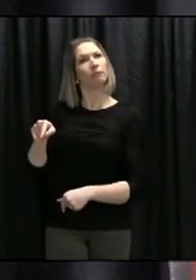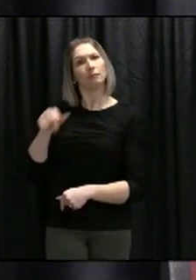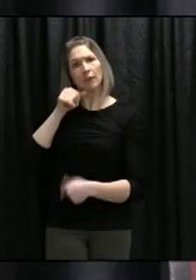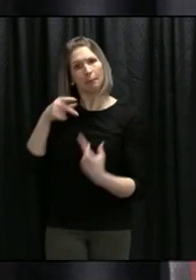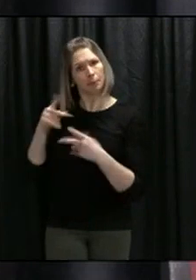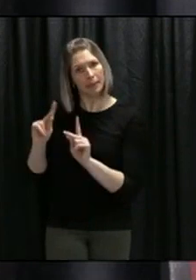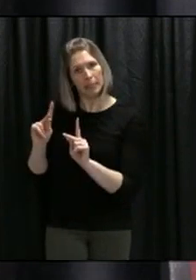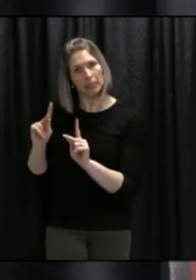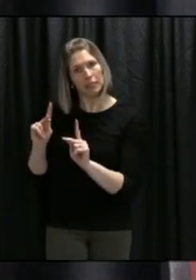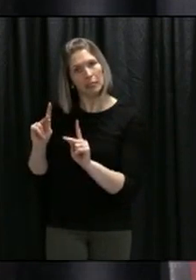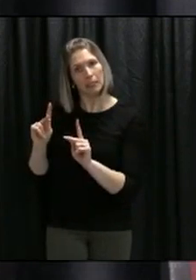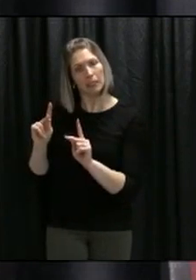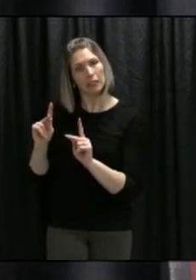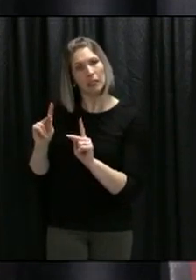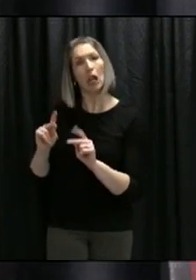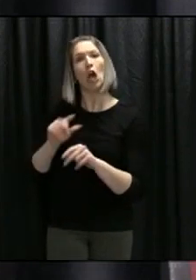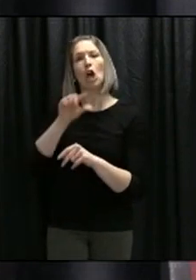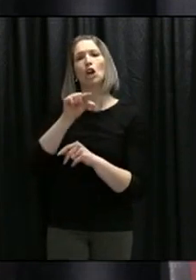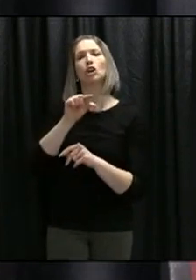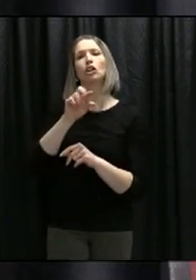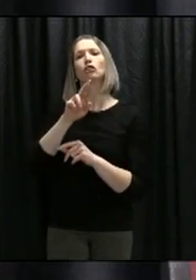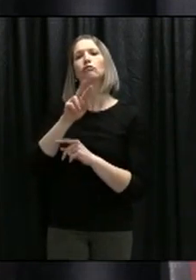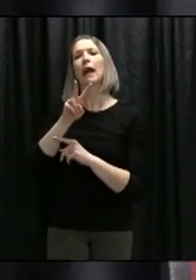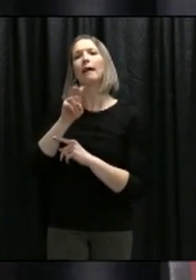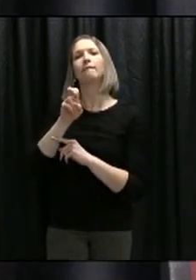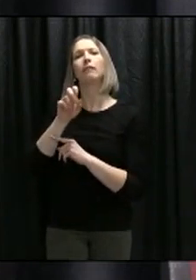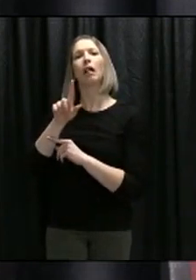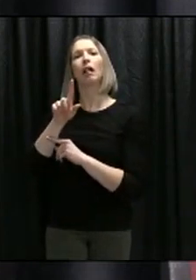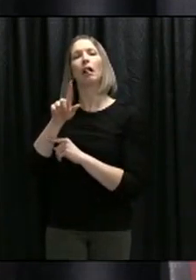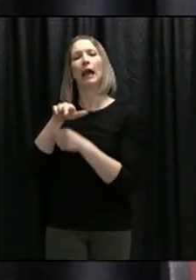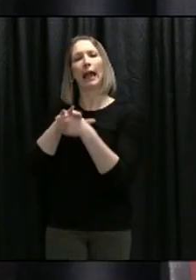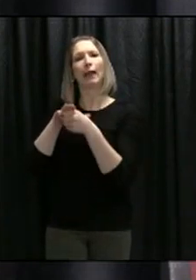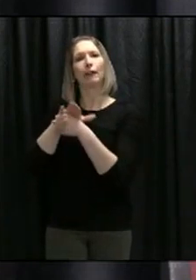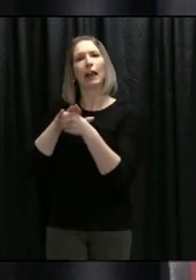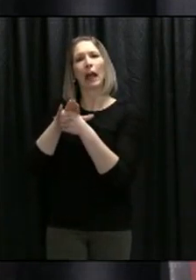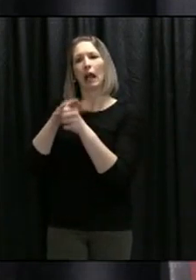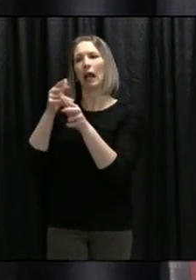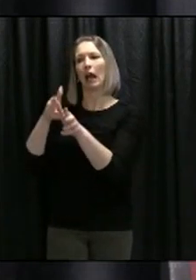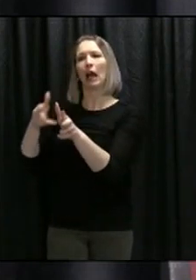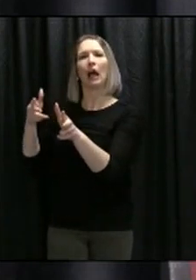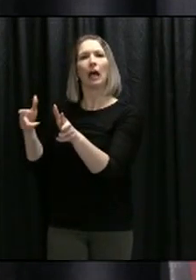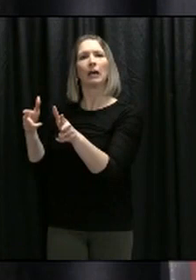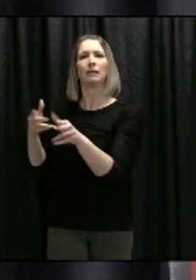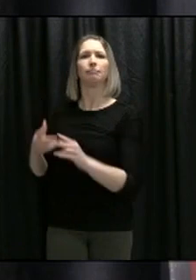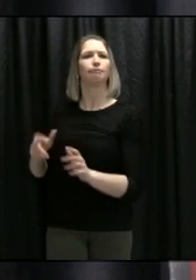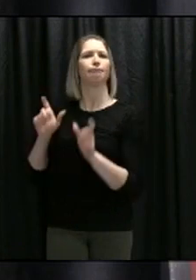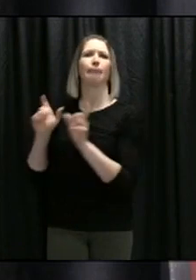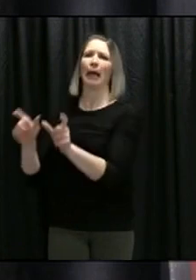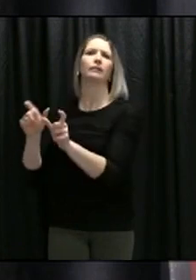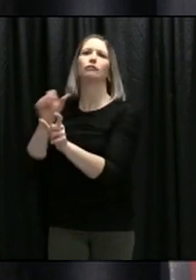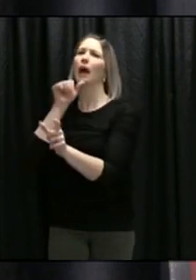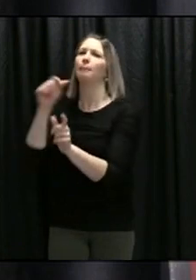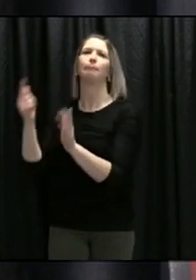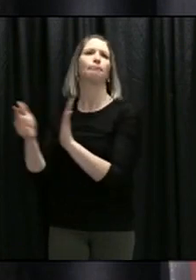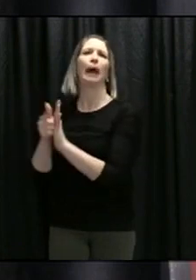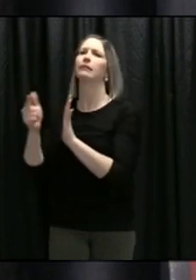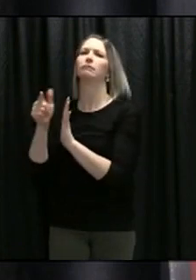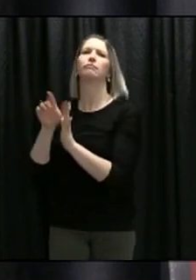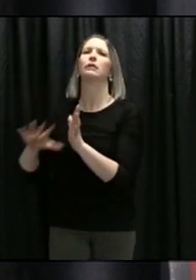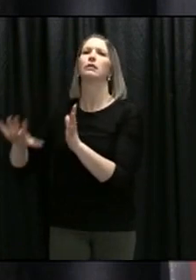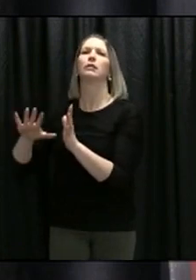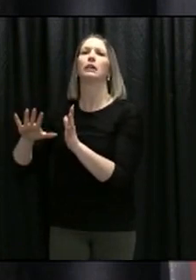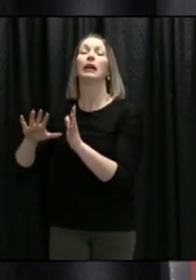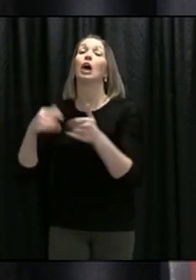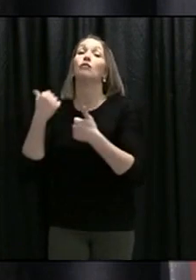bans on gravel pit camping that actually go back to 2010. Groups of social gatherings of